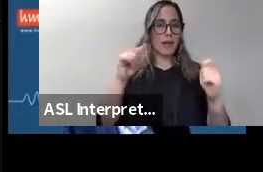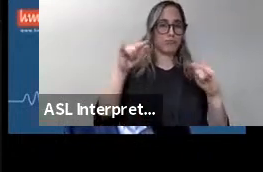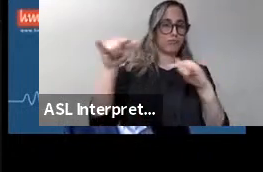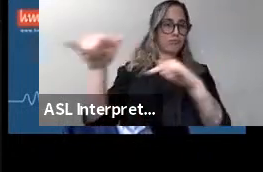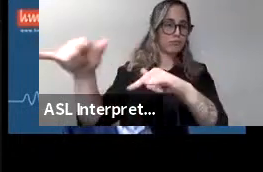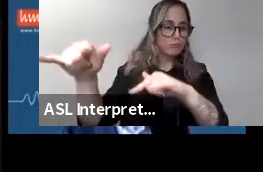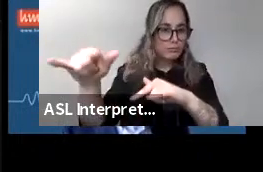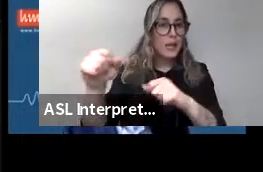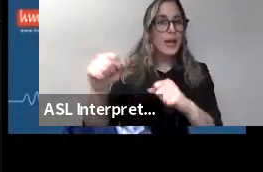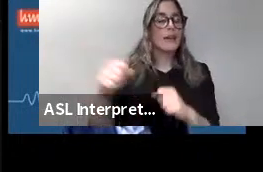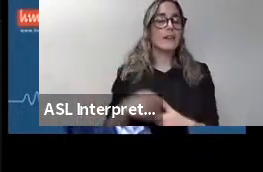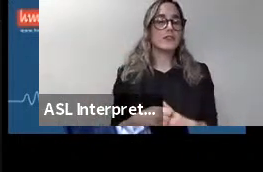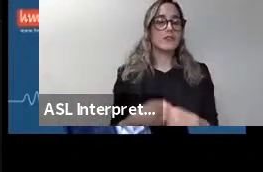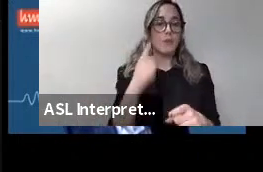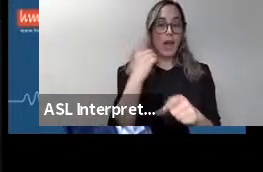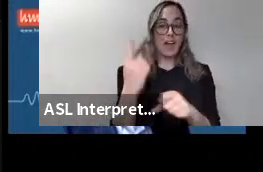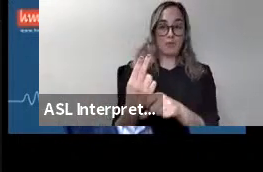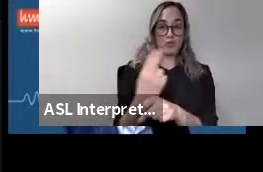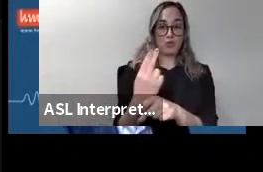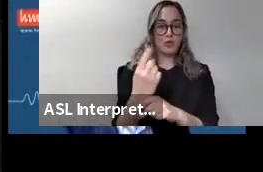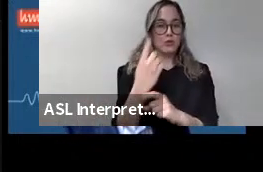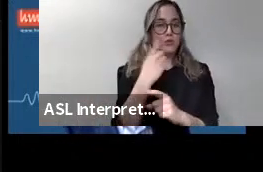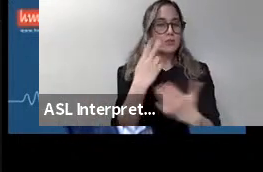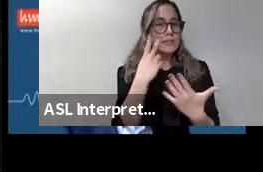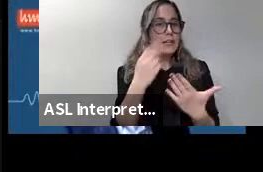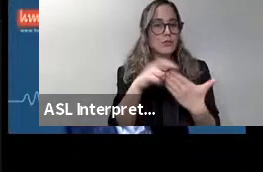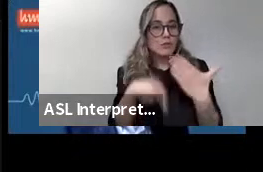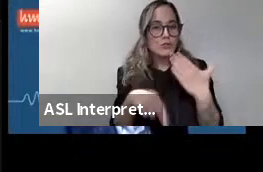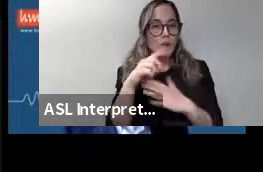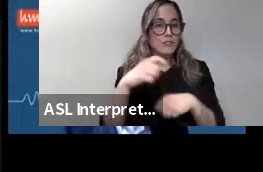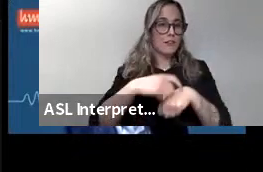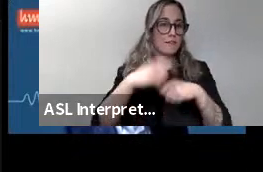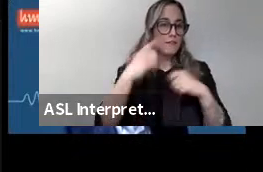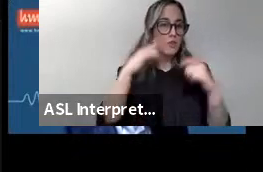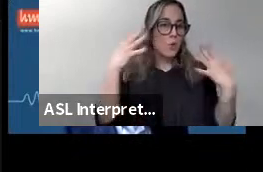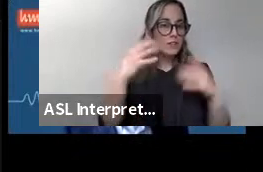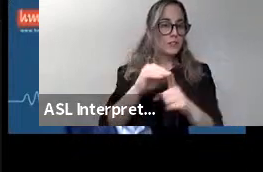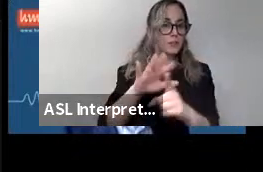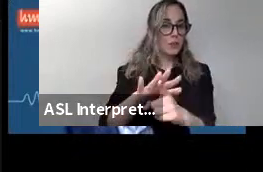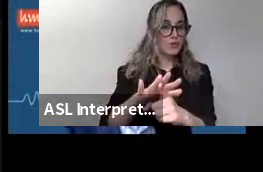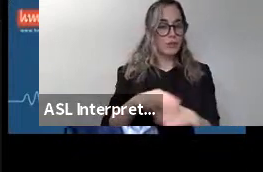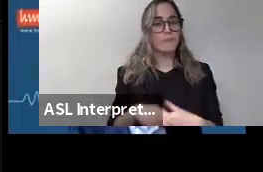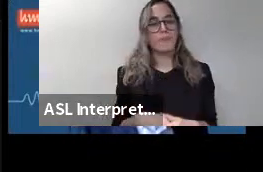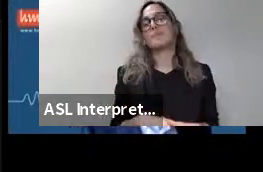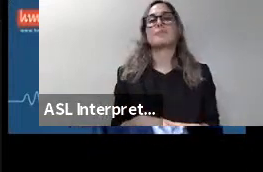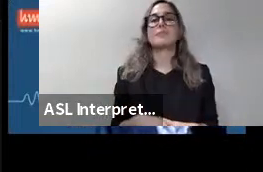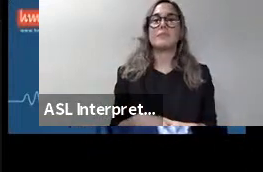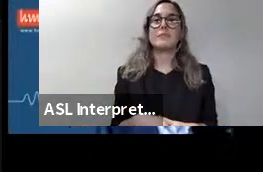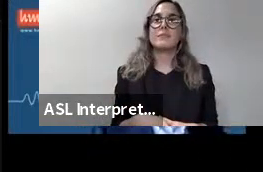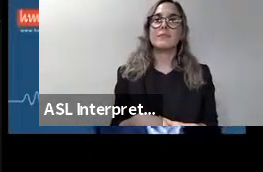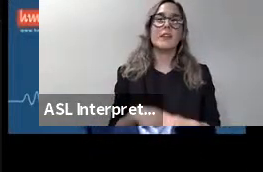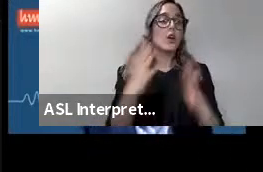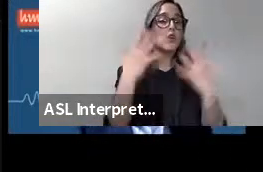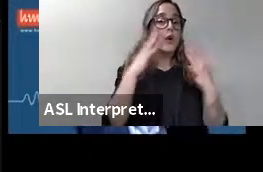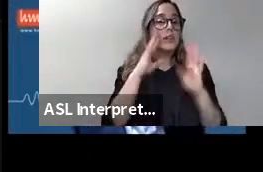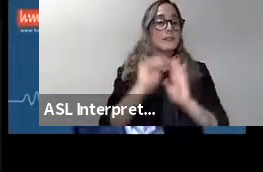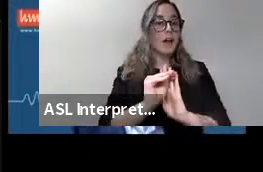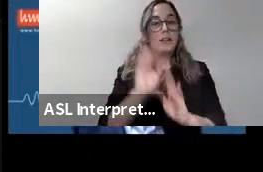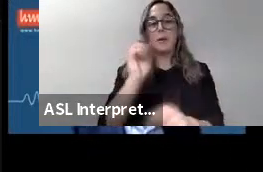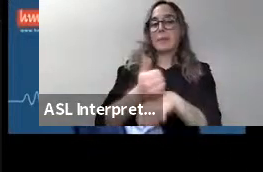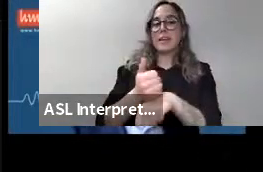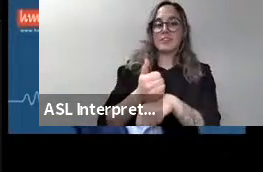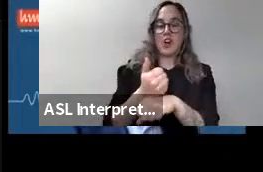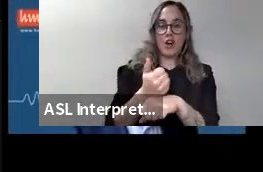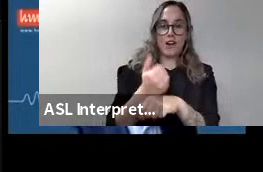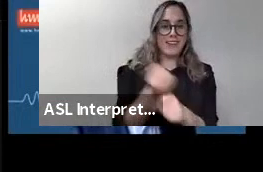was used to compute the resulting noise exposure, not representative flight paths. Noise modeling was based on annual average daily